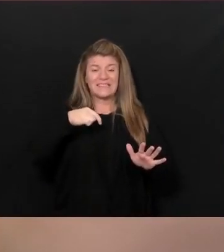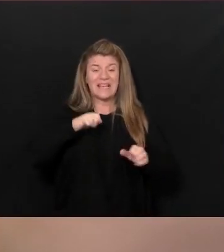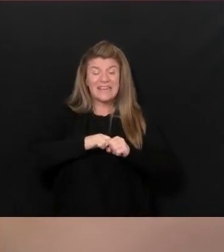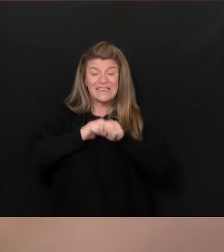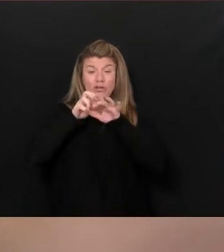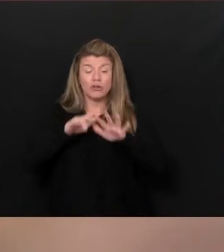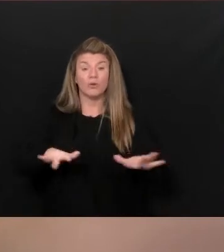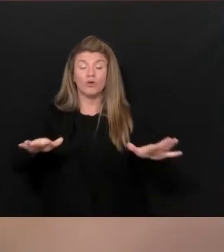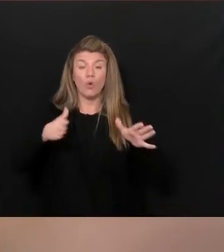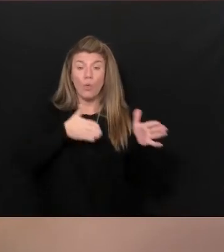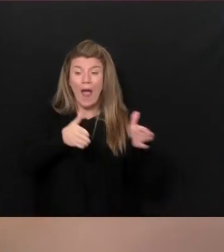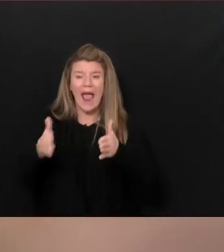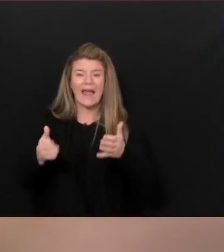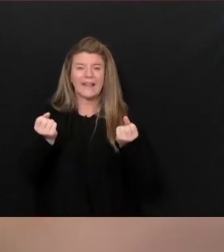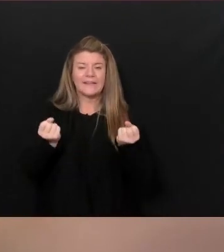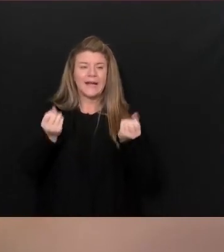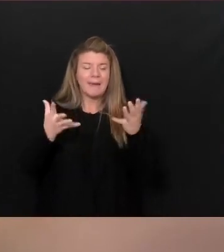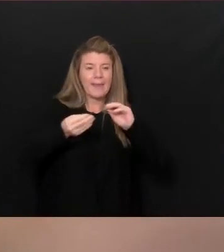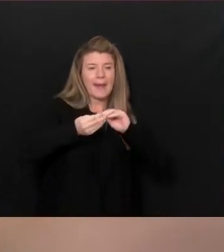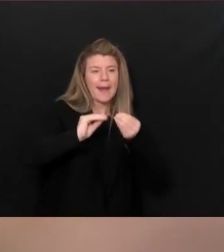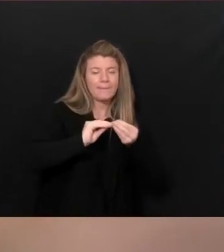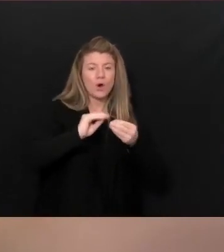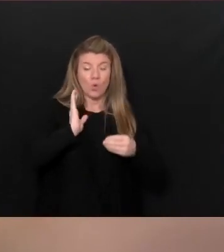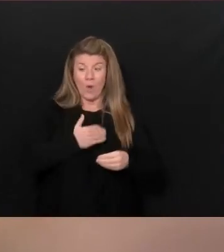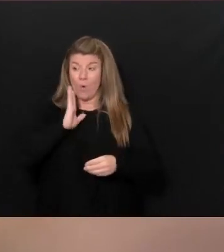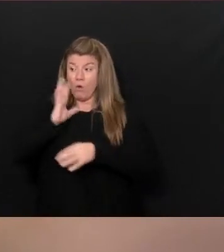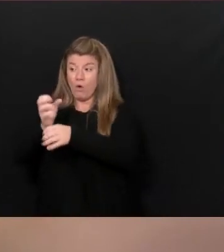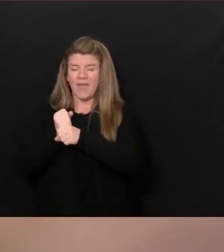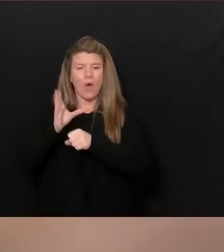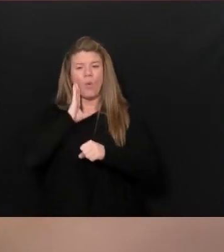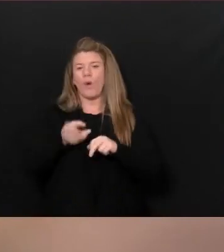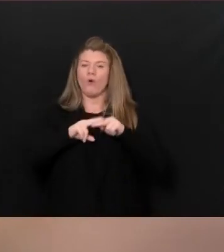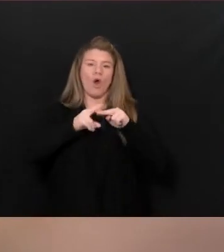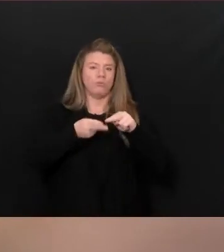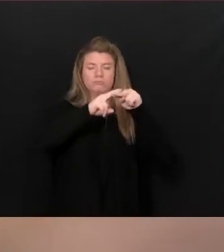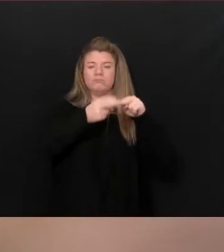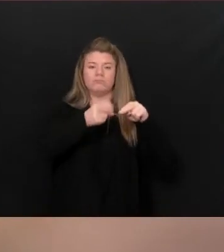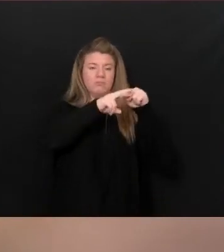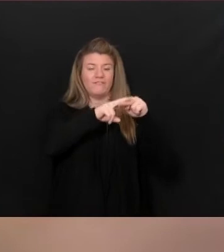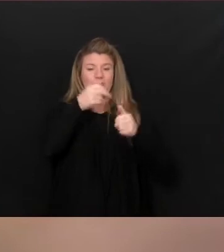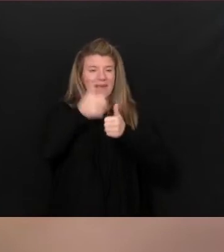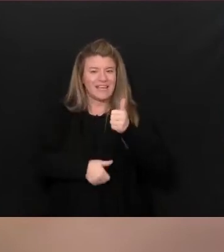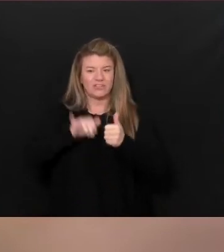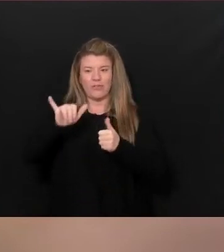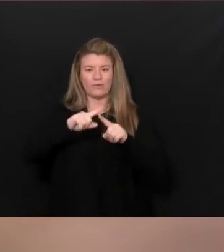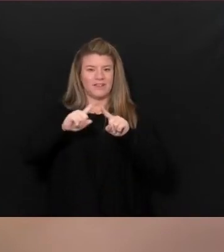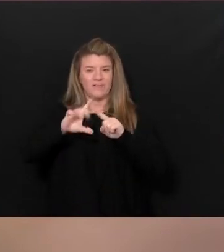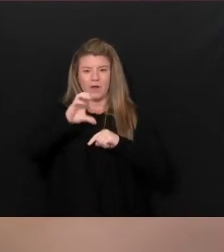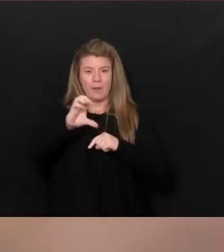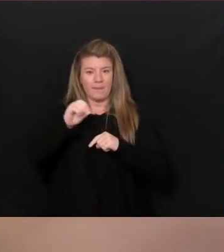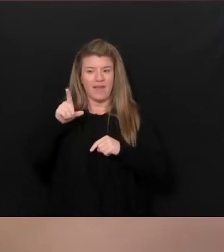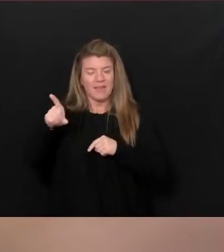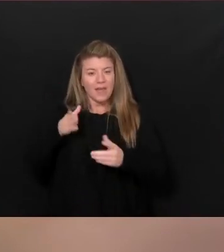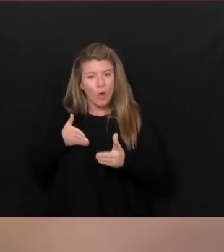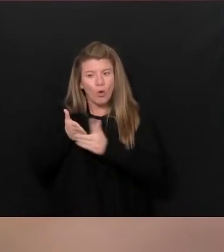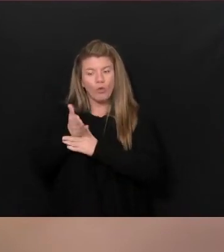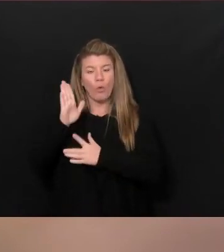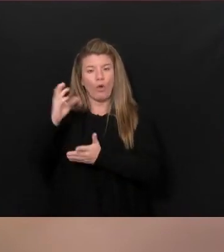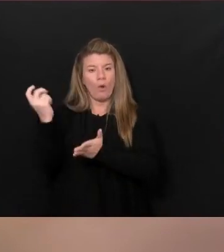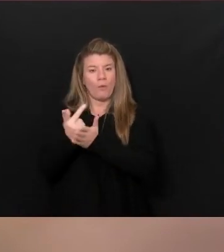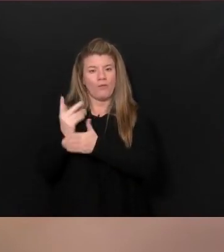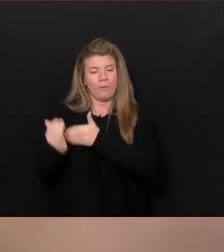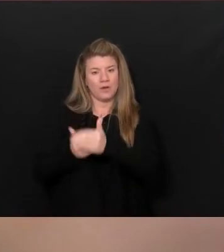distribution channels, the number of vaccines we have, is going to grow very rapidly from all these companies as they get through the approval